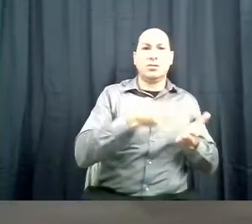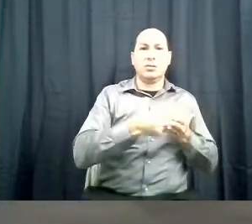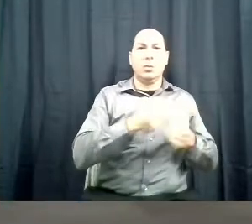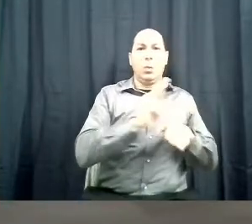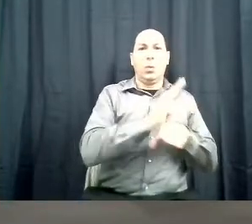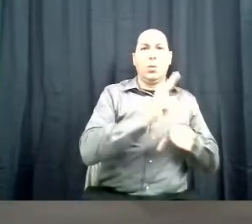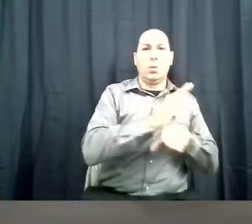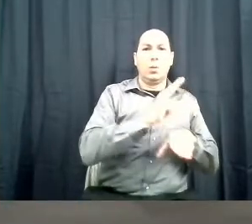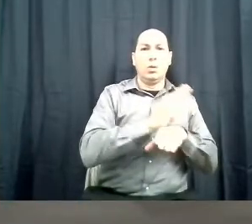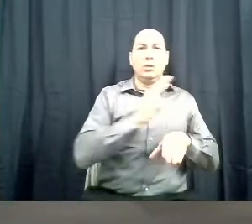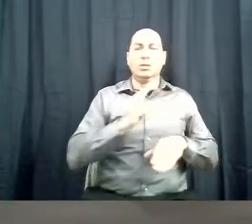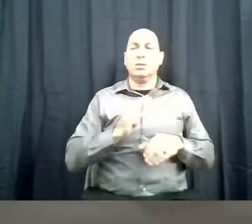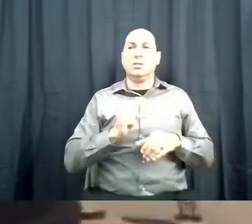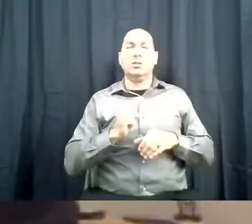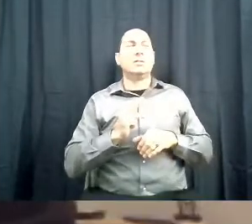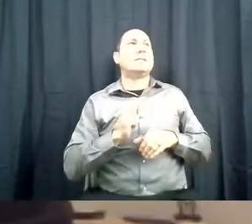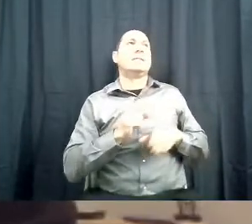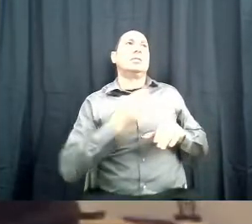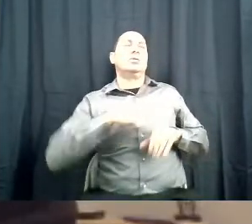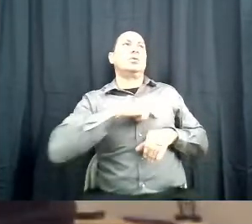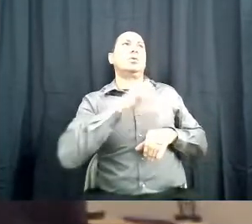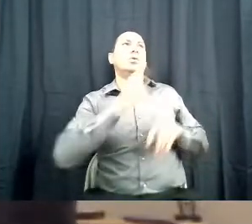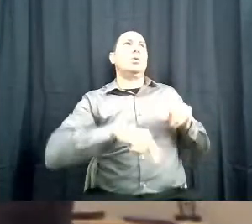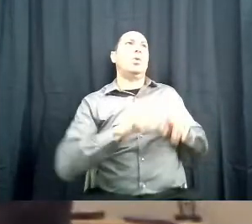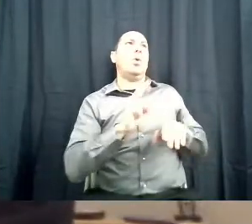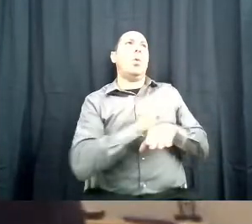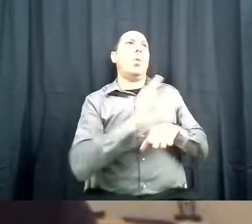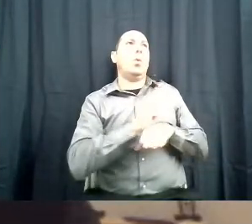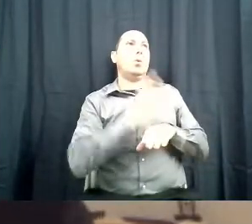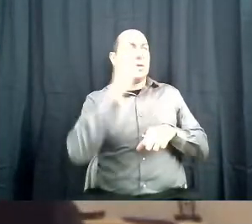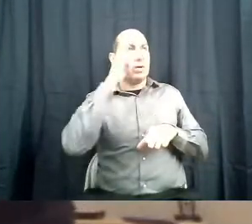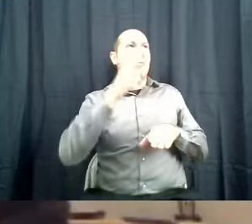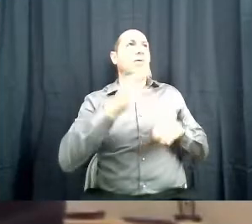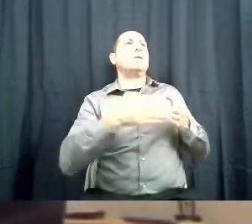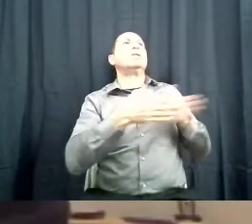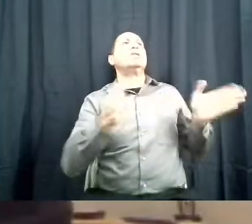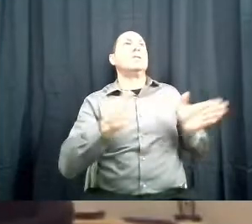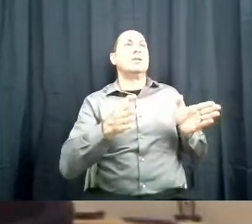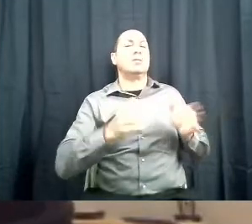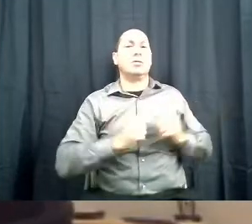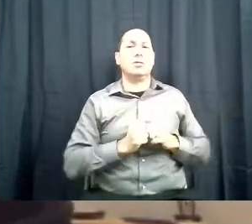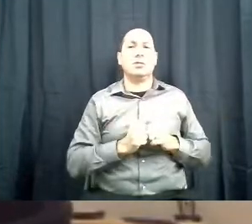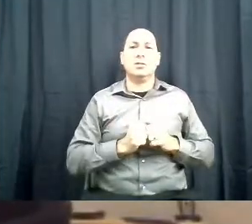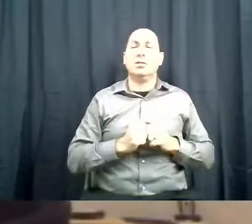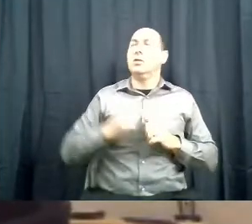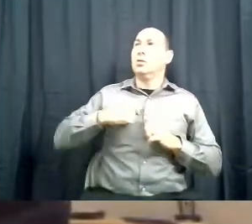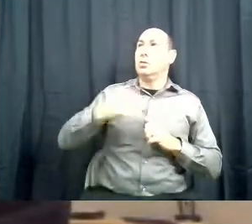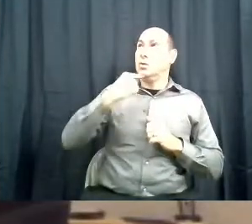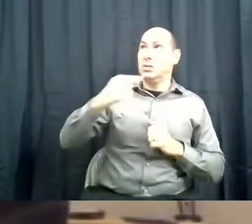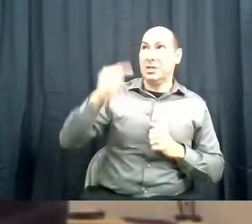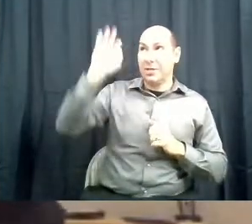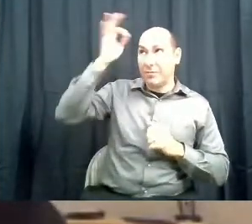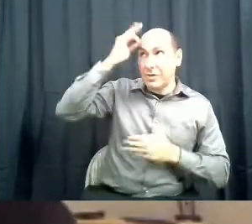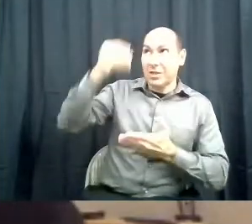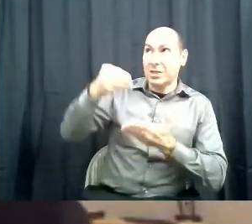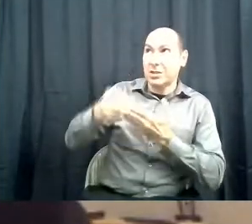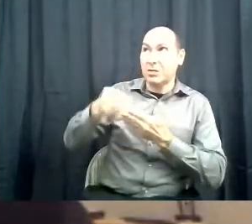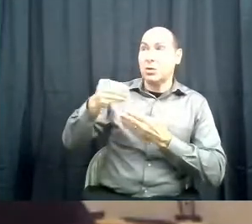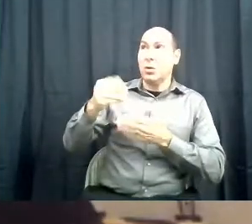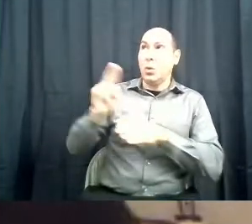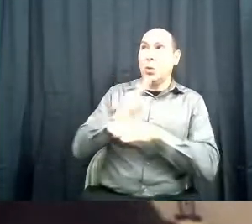debt sustainability. I know we only use talking past each other. I'm not saying the federal funds are used for debt sustainability, but